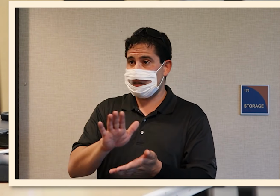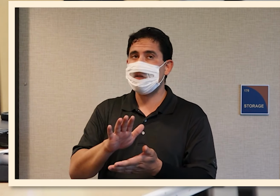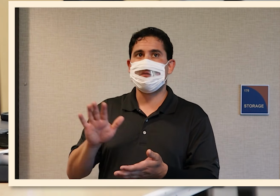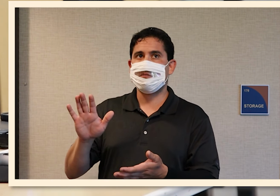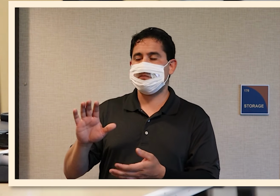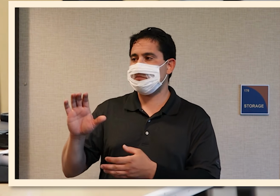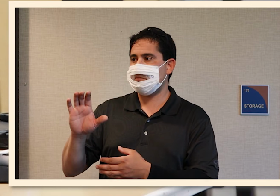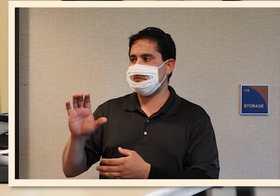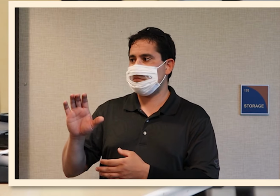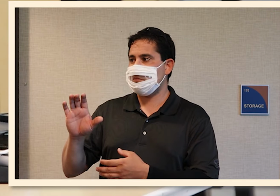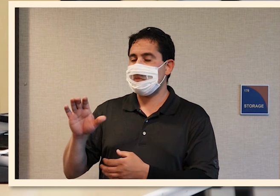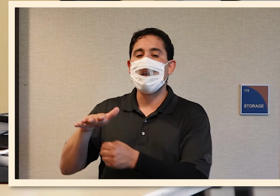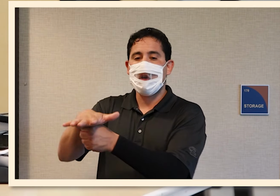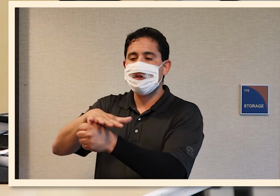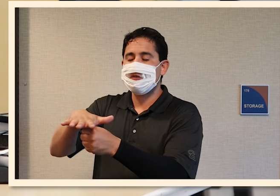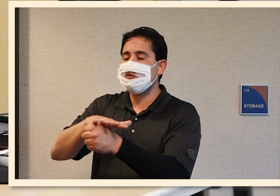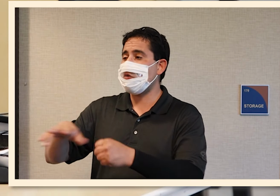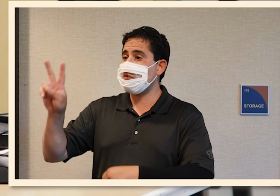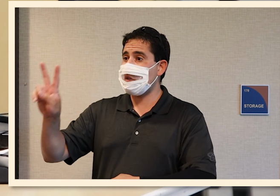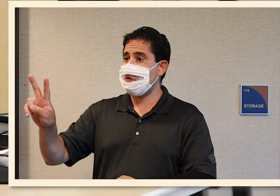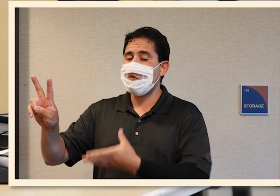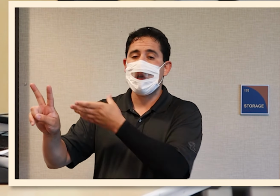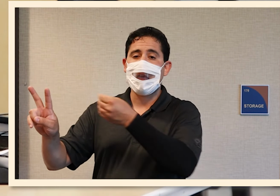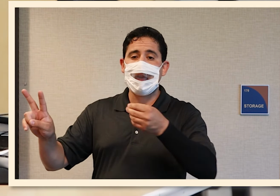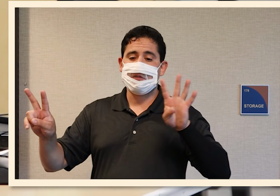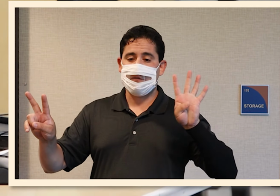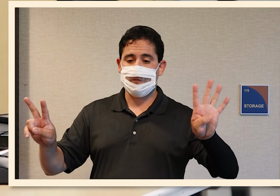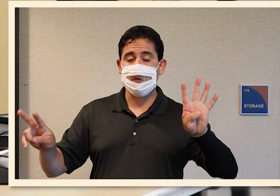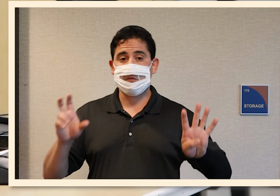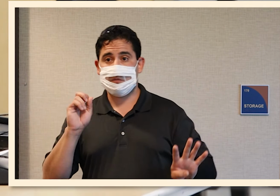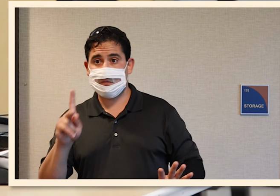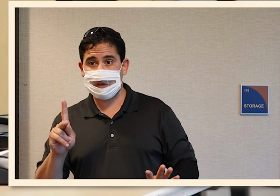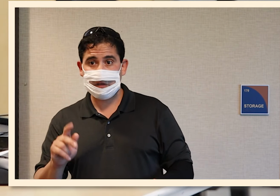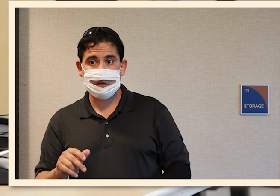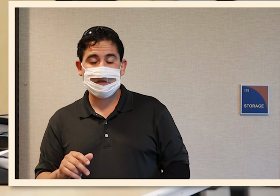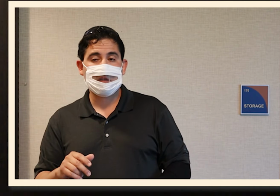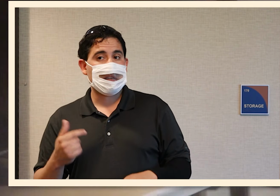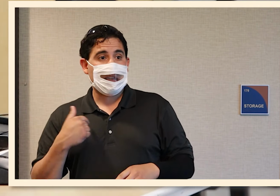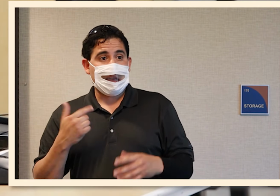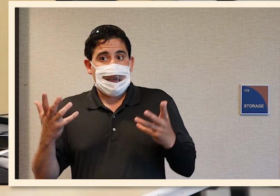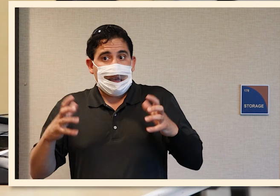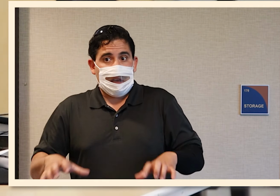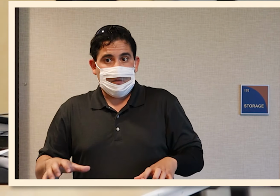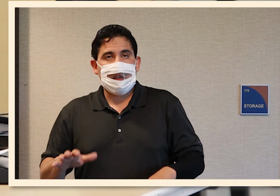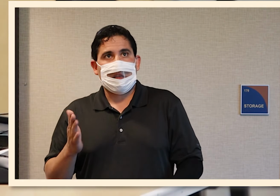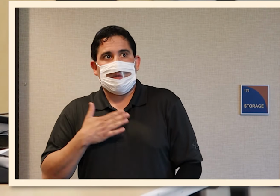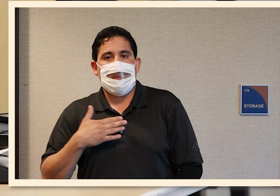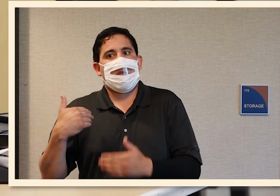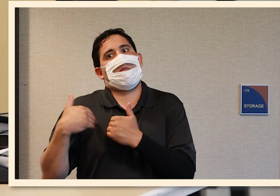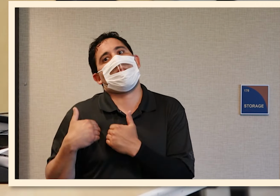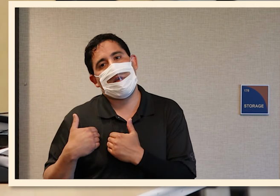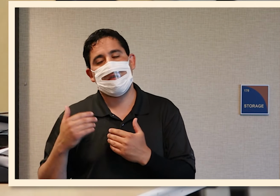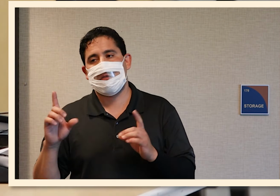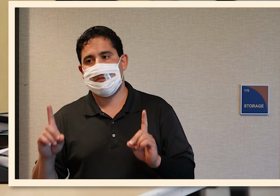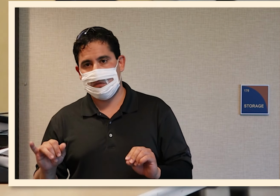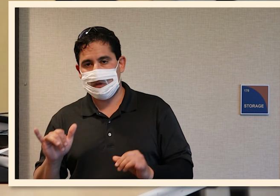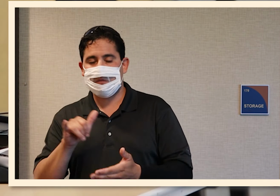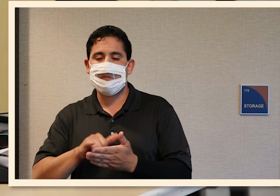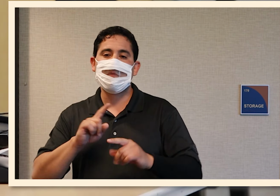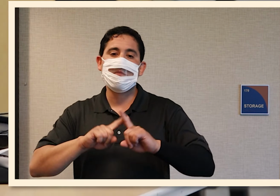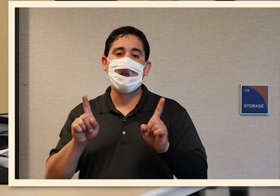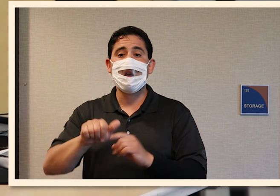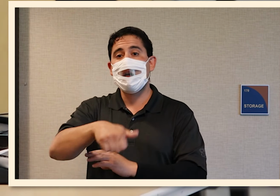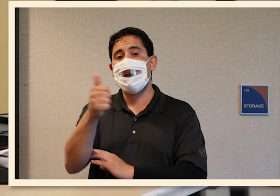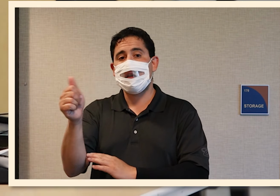Zones 2 and 4 are for election. Once again, I don't want to step on your council's toes, but I would suggest that you make another motion to reflect